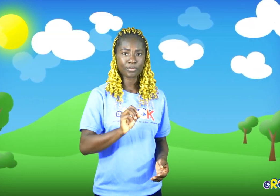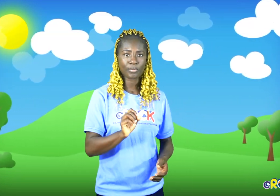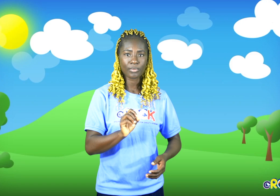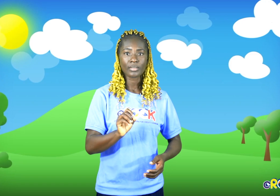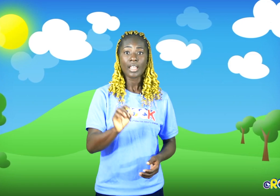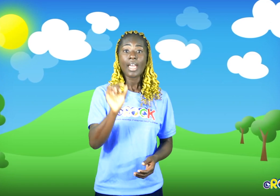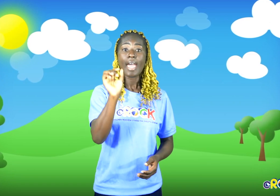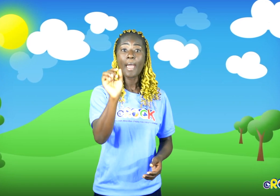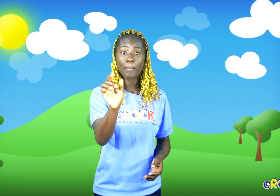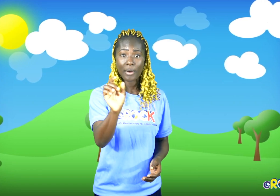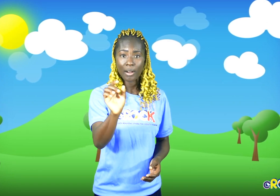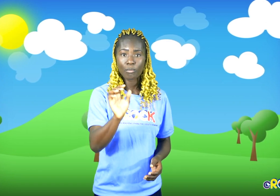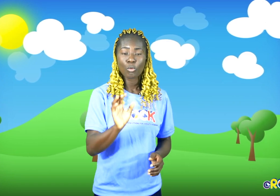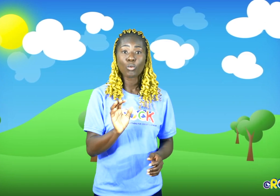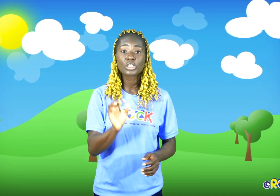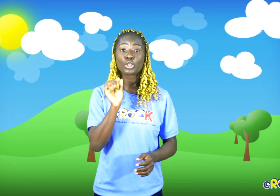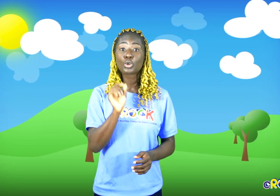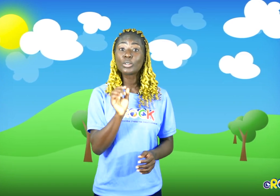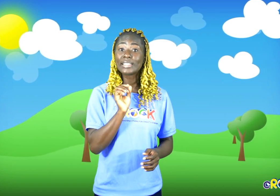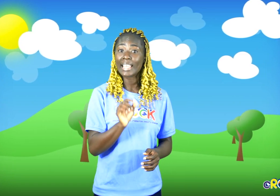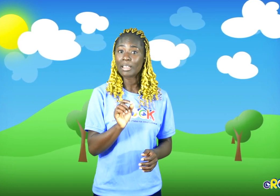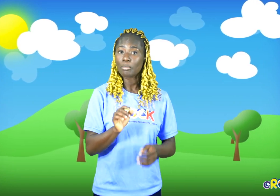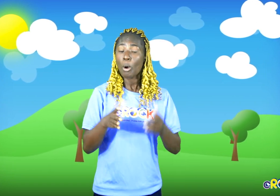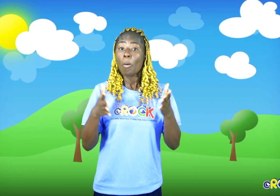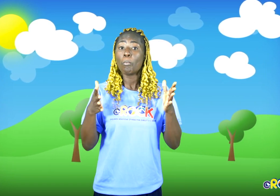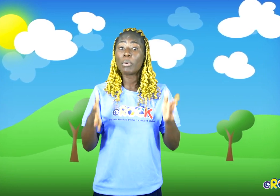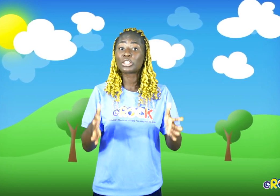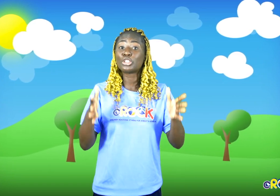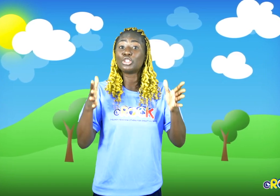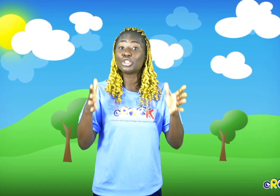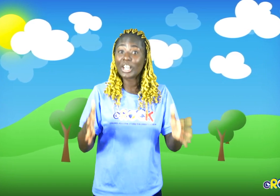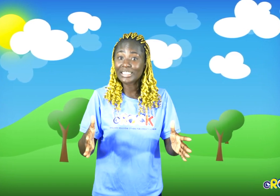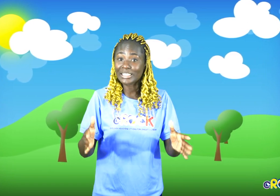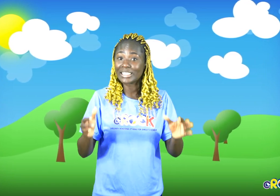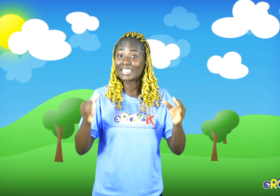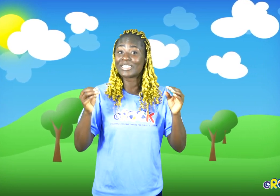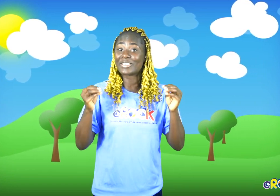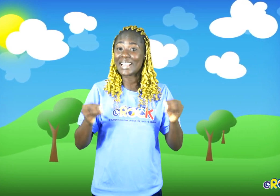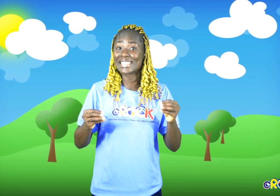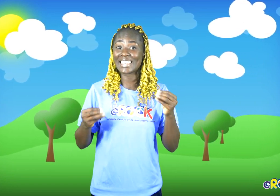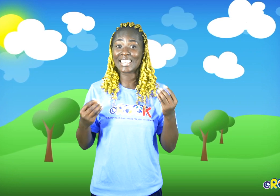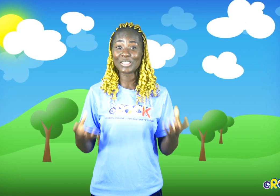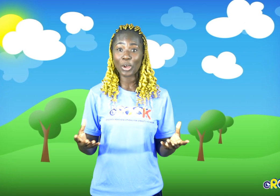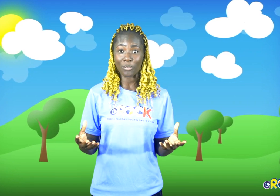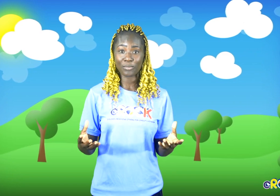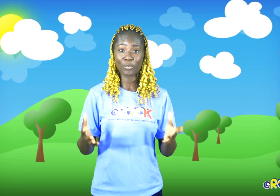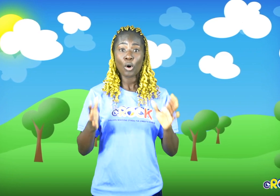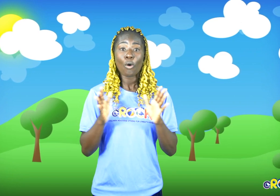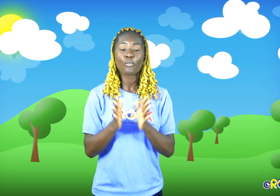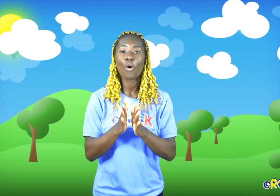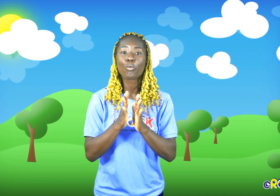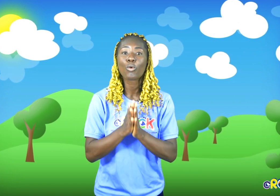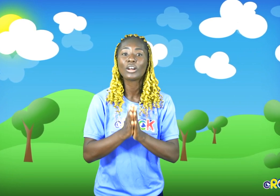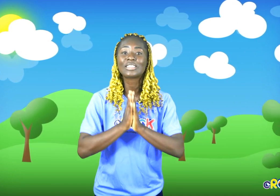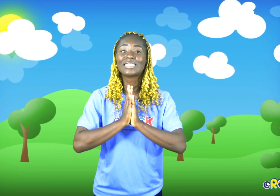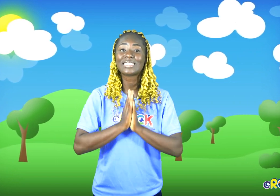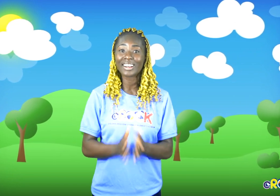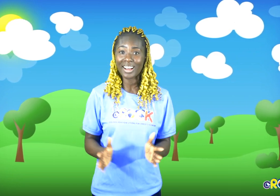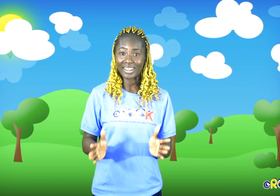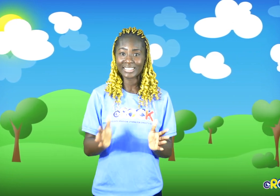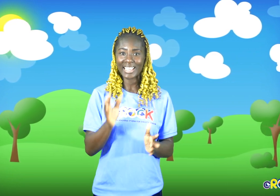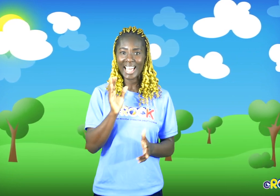important. Abram was a good name, but not great enough for